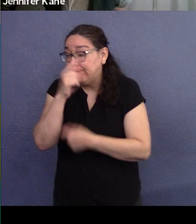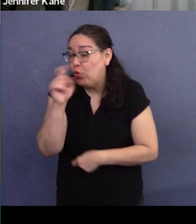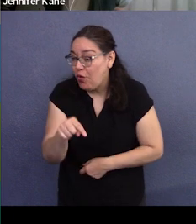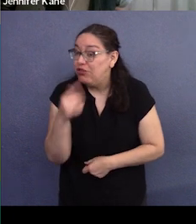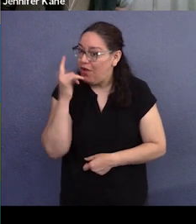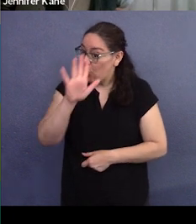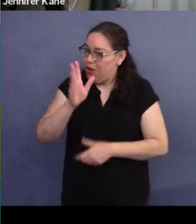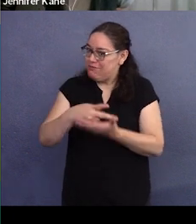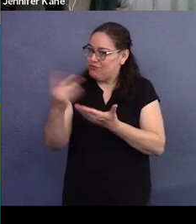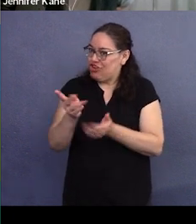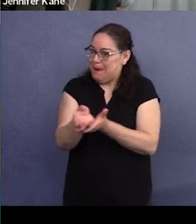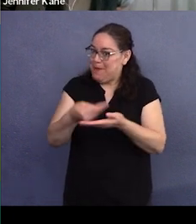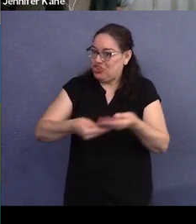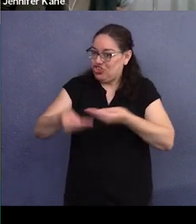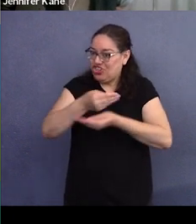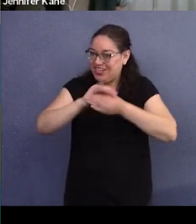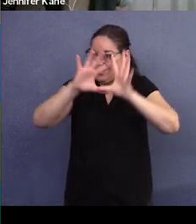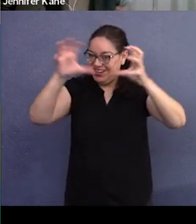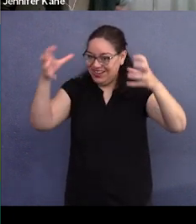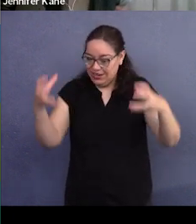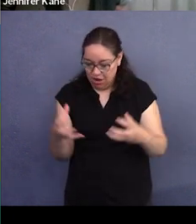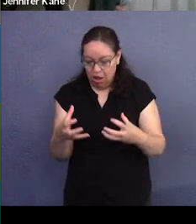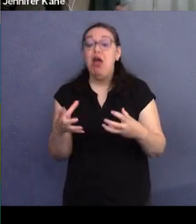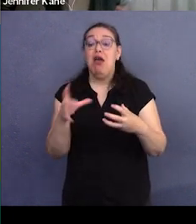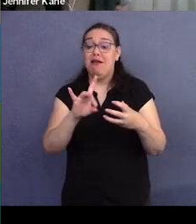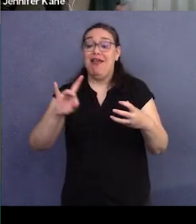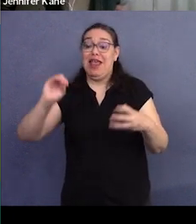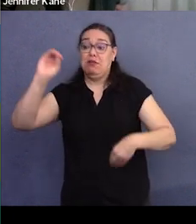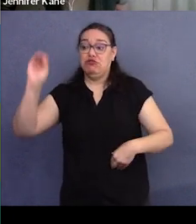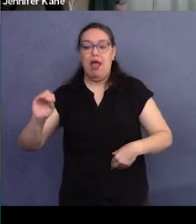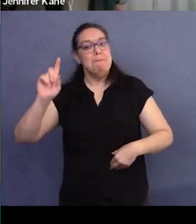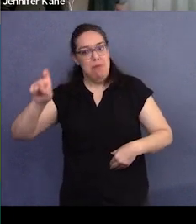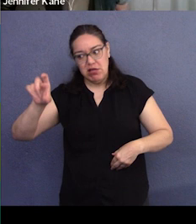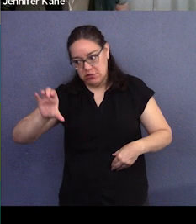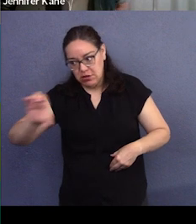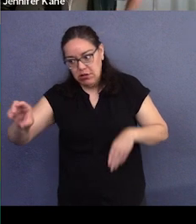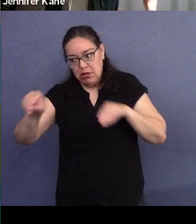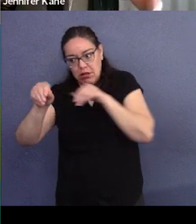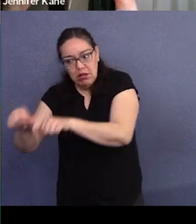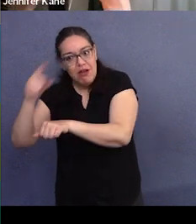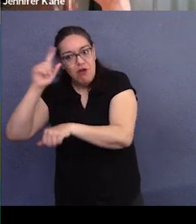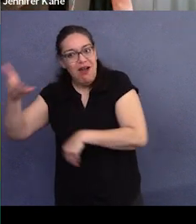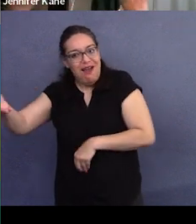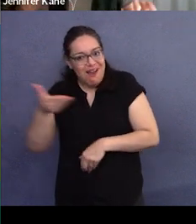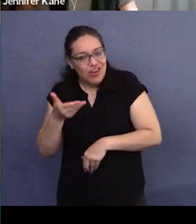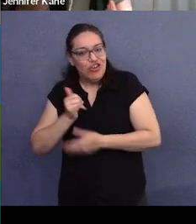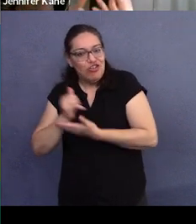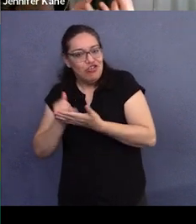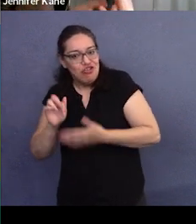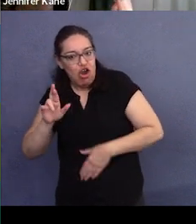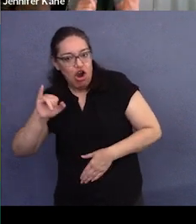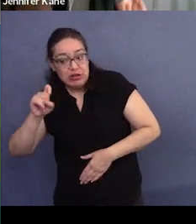go to hire artists. And that could be broadly interpreted in terms of any,